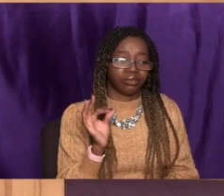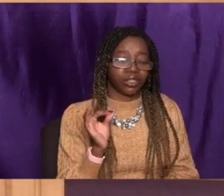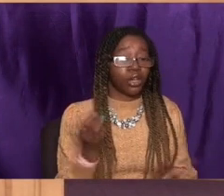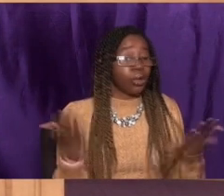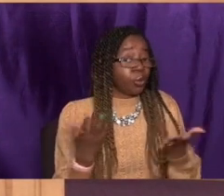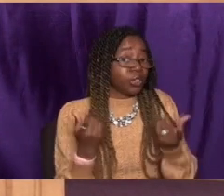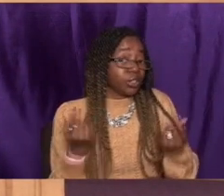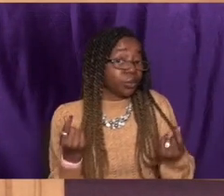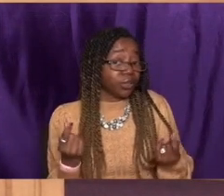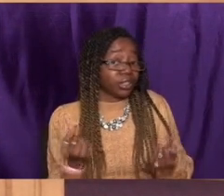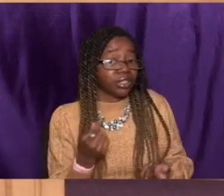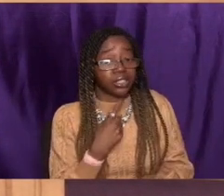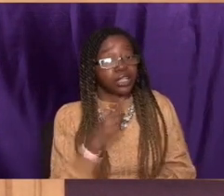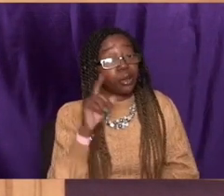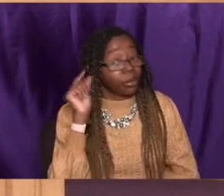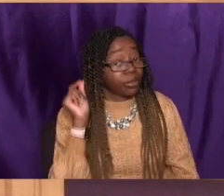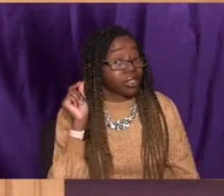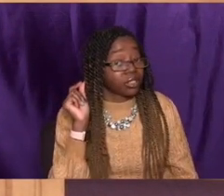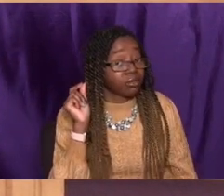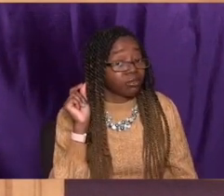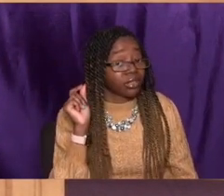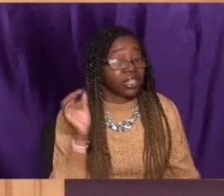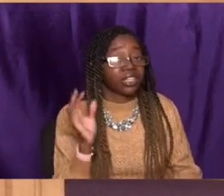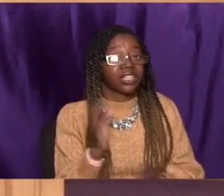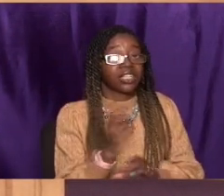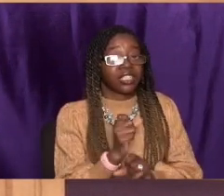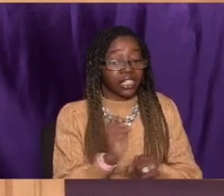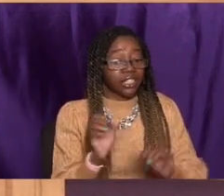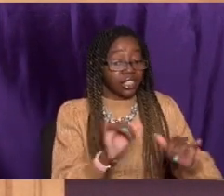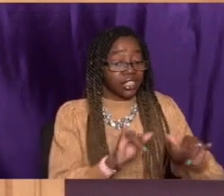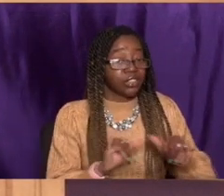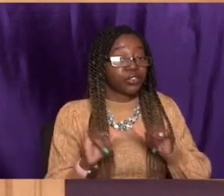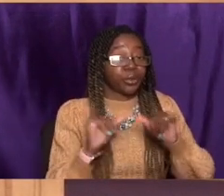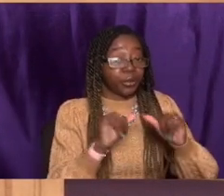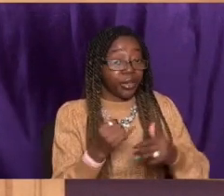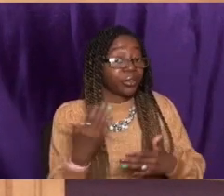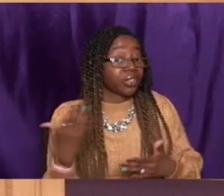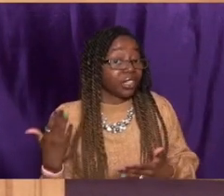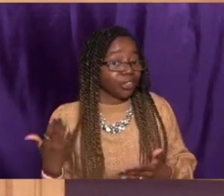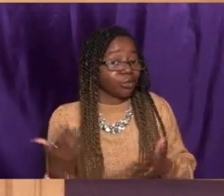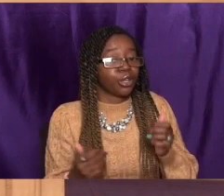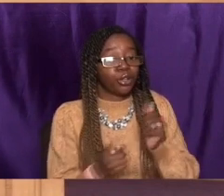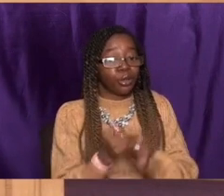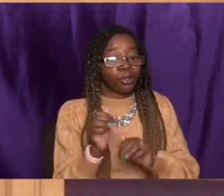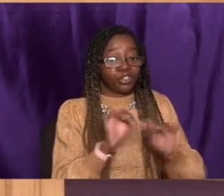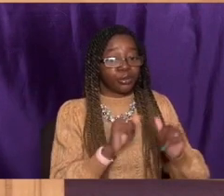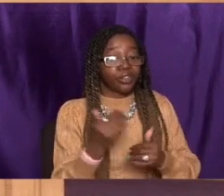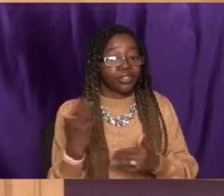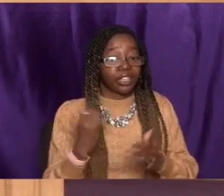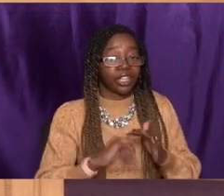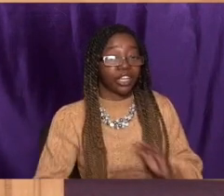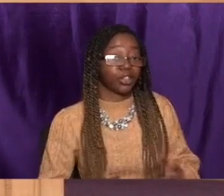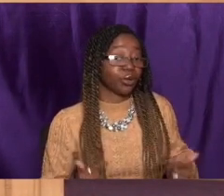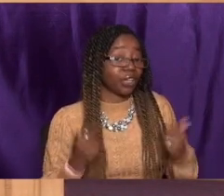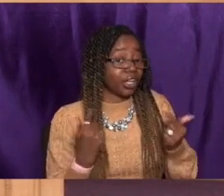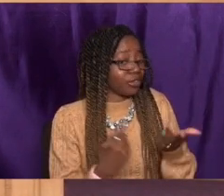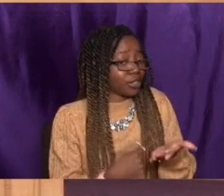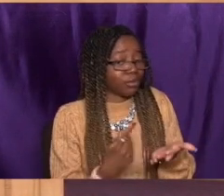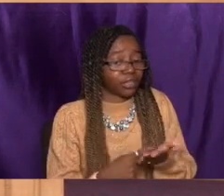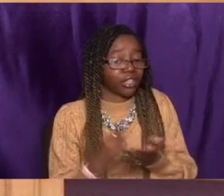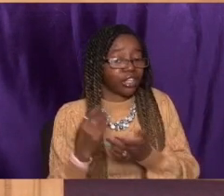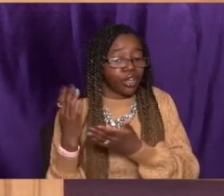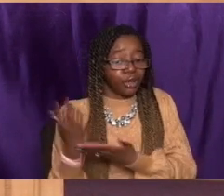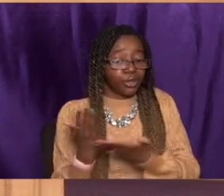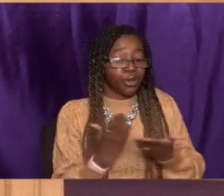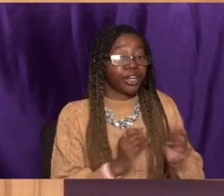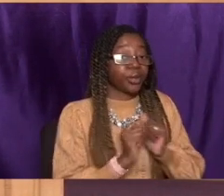doing? He's saying, Moses, take this familiar thing. It's the most familiar thing in your life. It's something you've carried with you